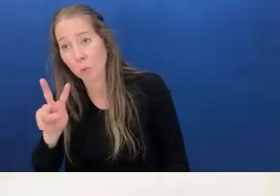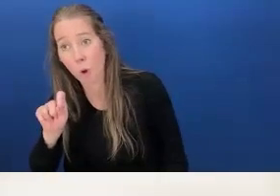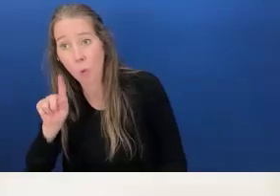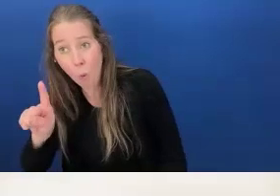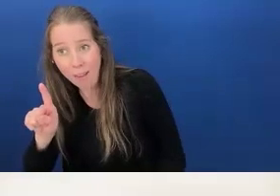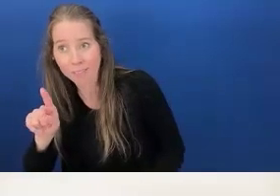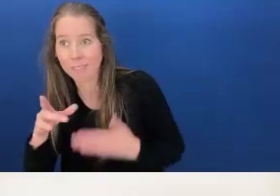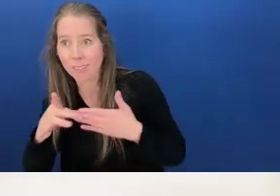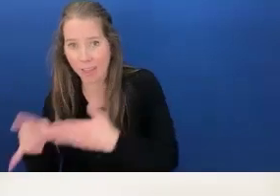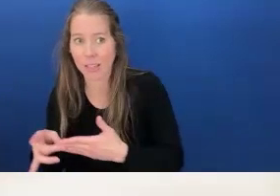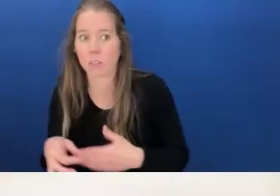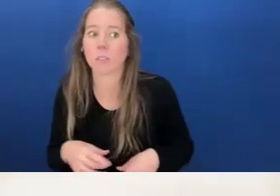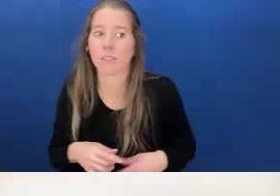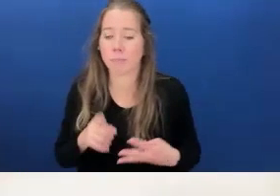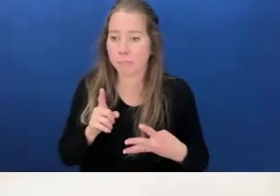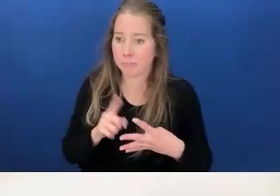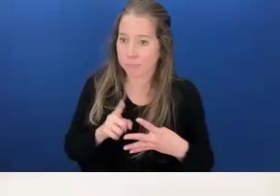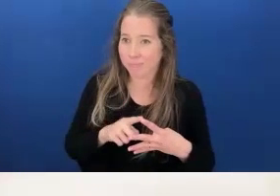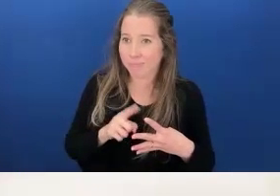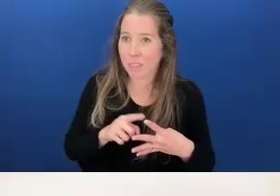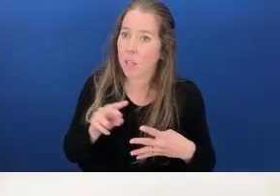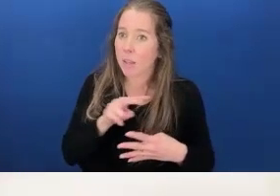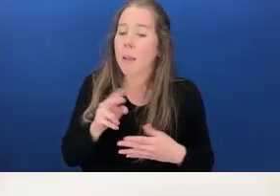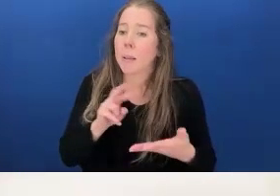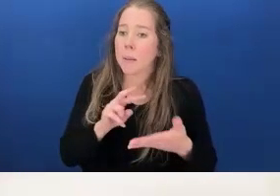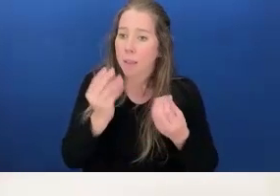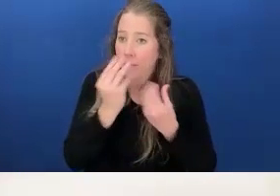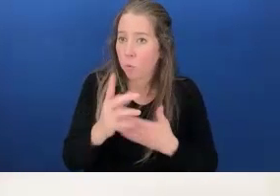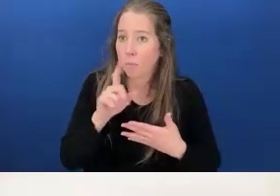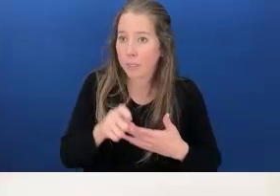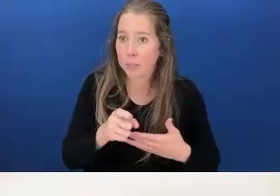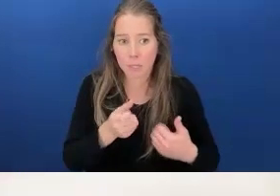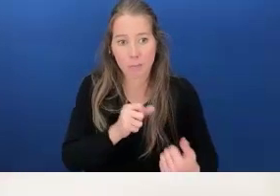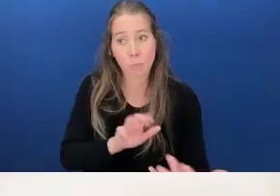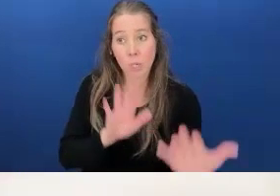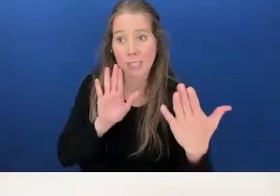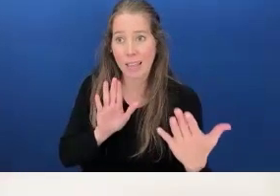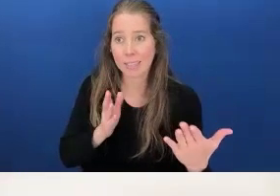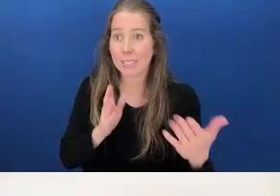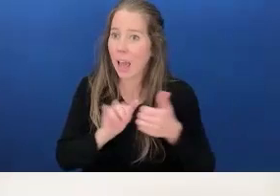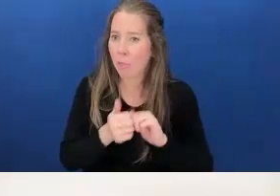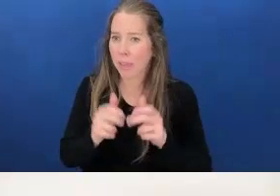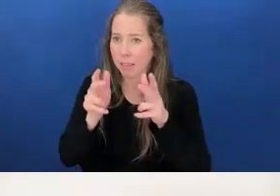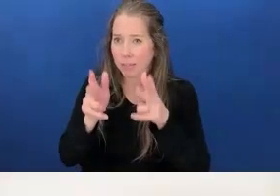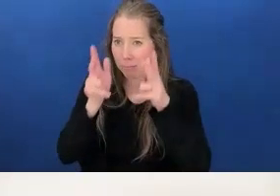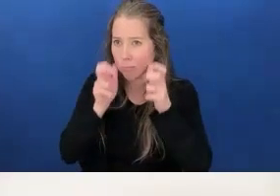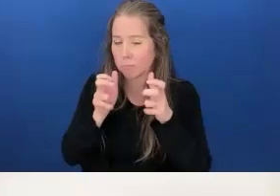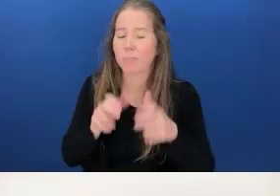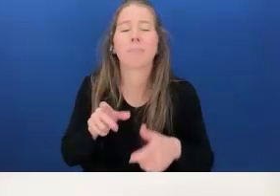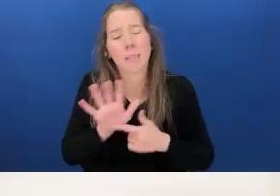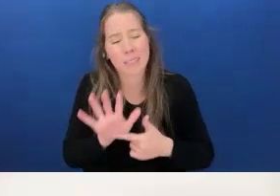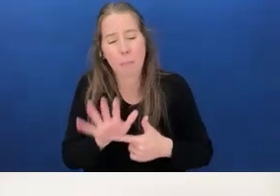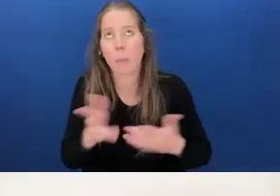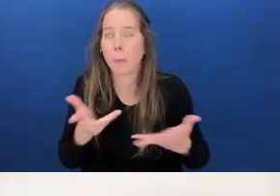so perceivable, basically information must be presentable to users in ways that they can perceive. So for